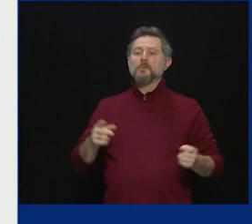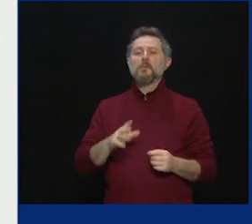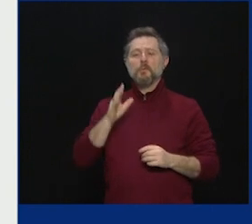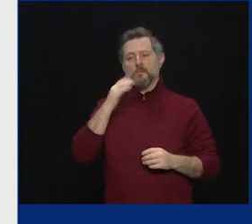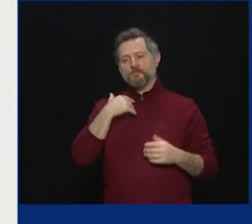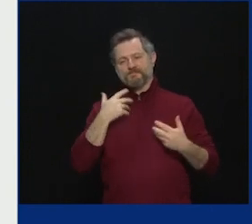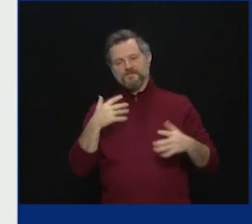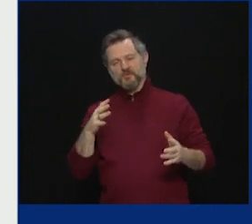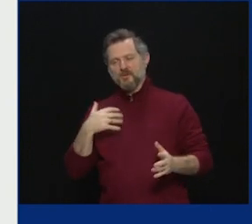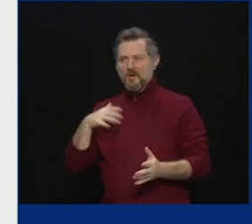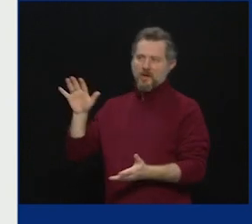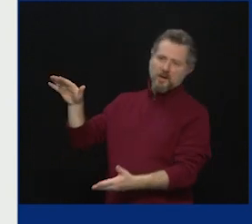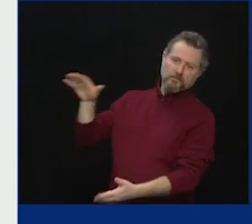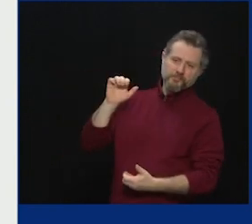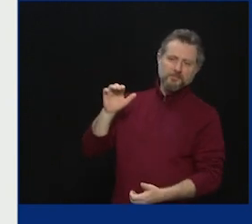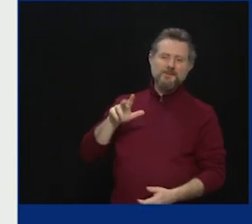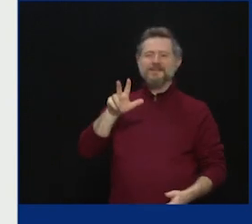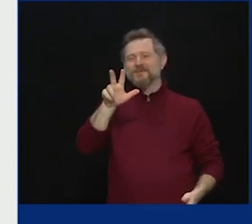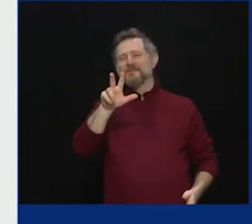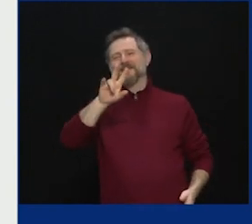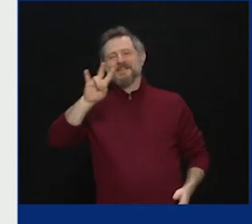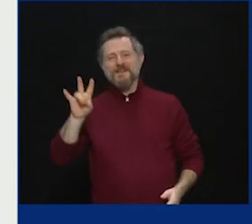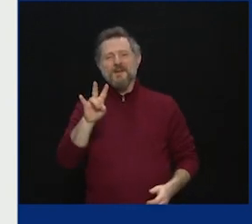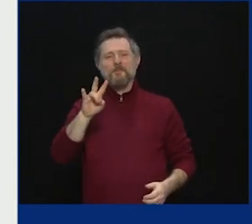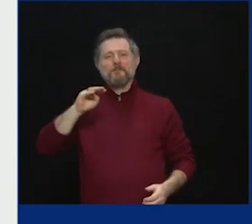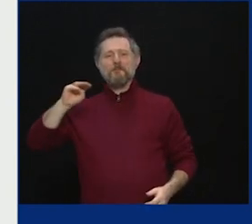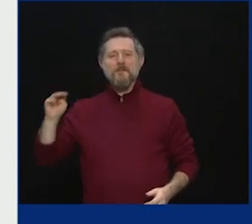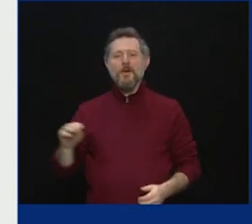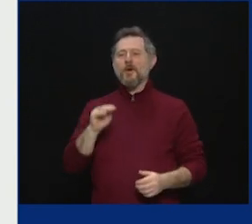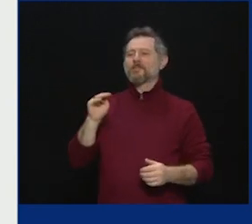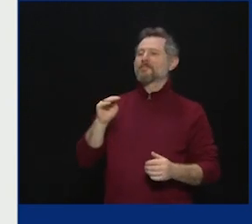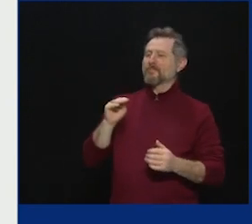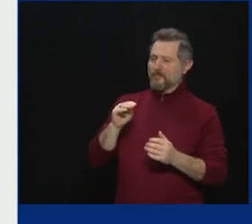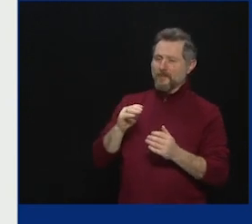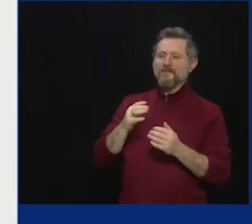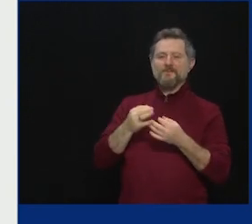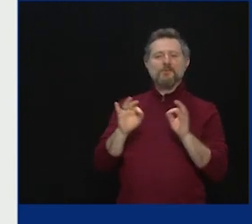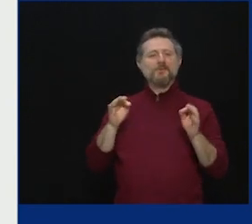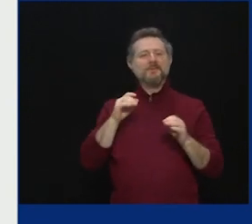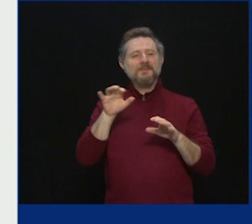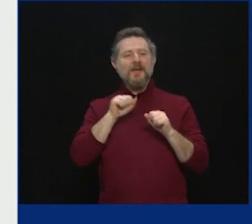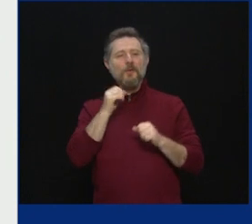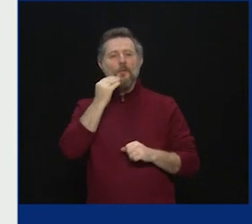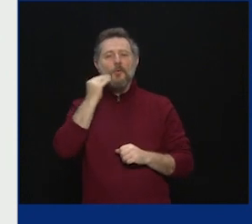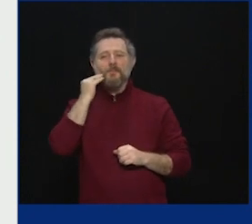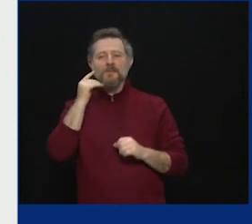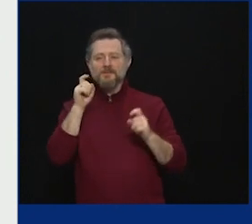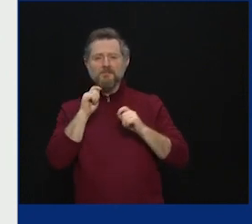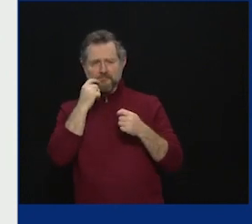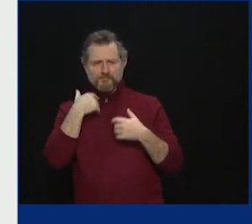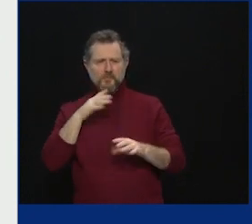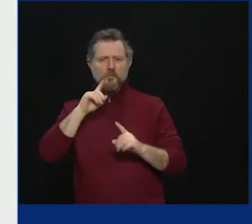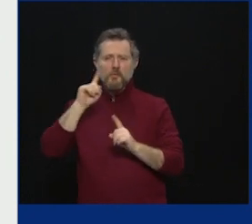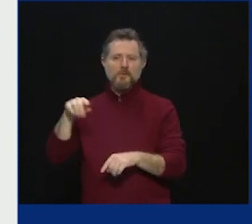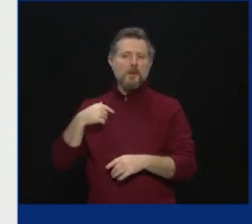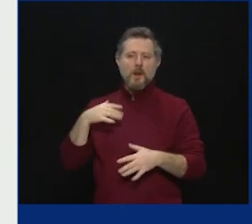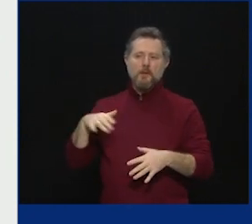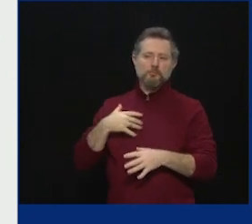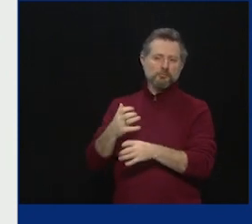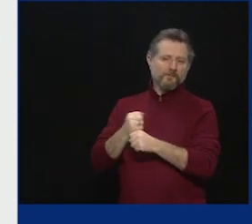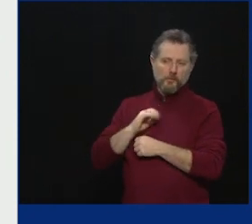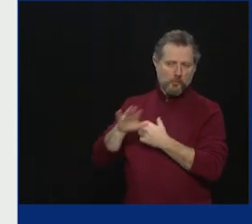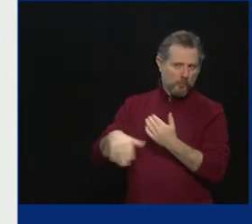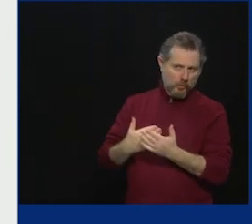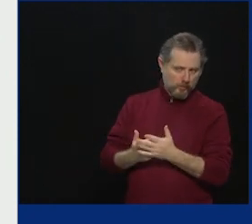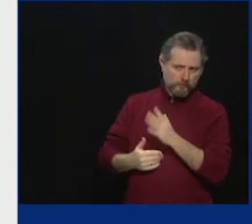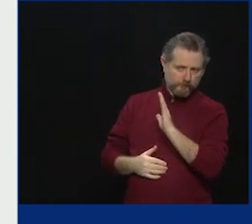acquire 37 million free take-home tests. They've all been ordered. They're not in possession yet, but we've had them arrive, and I've